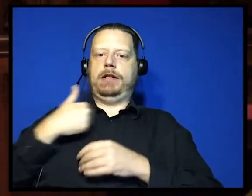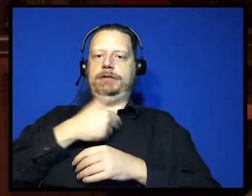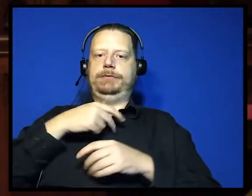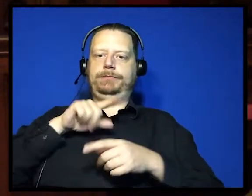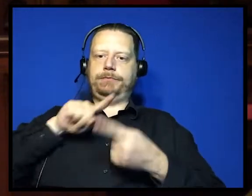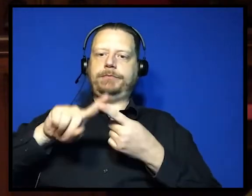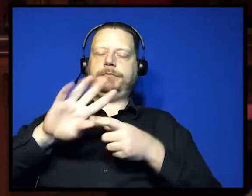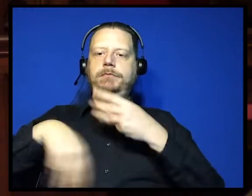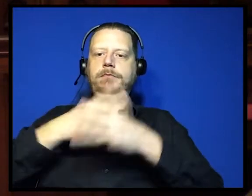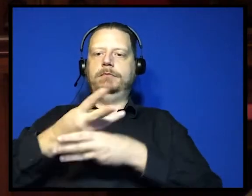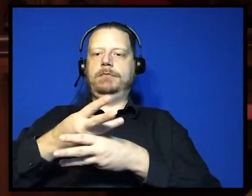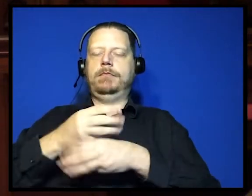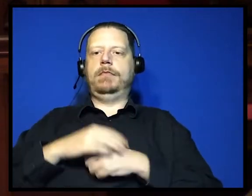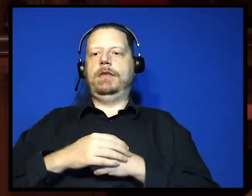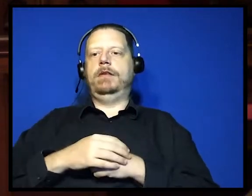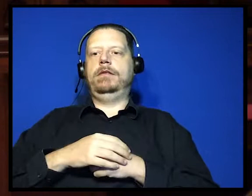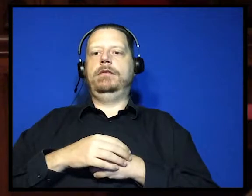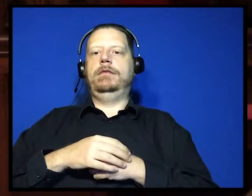world.